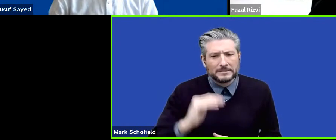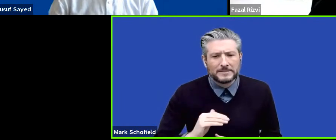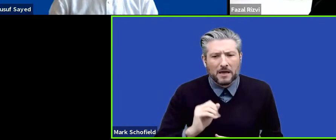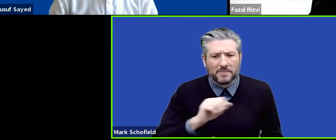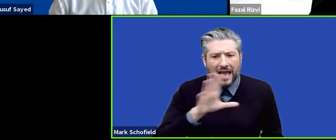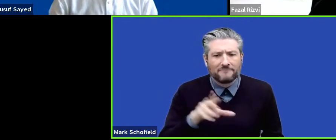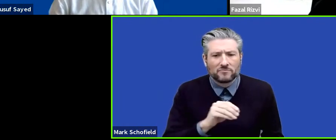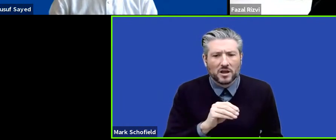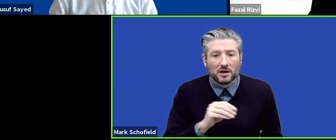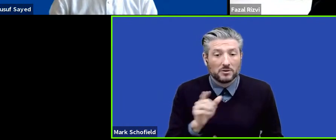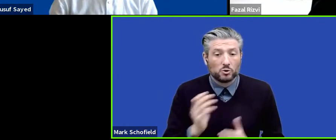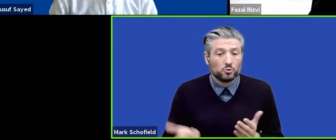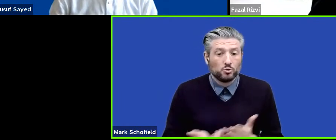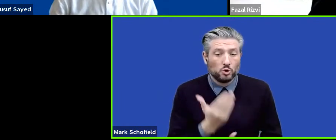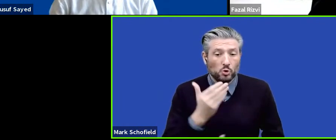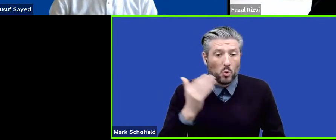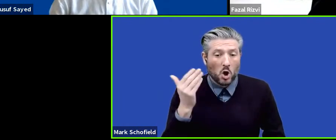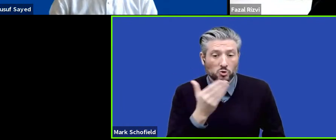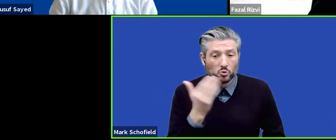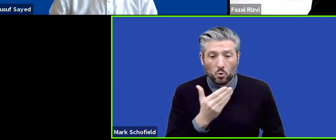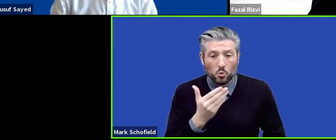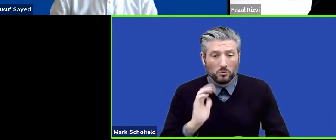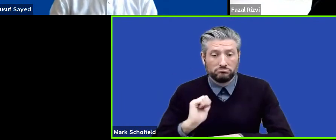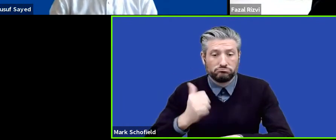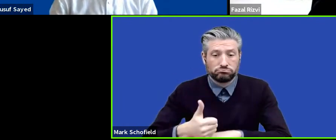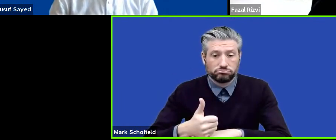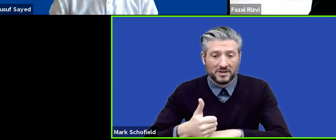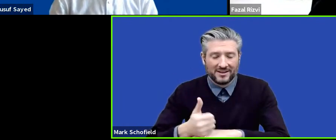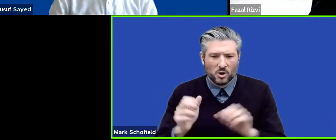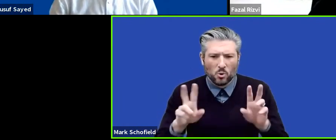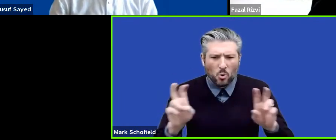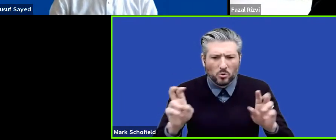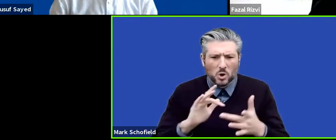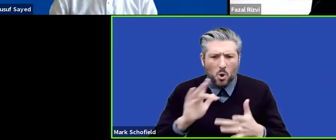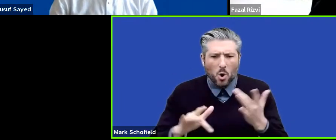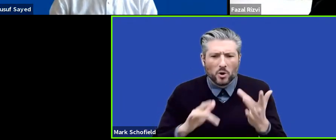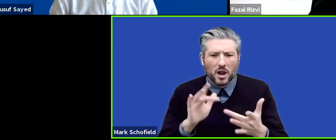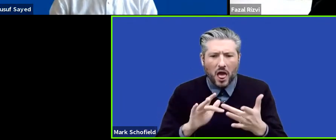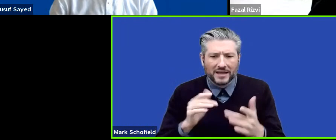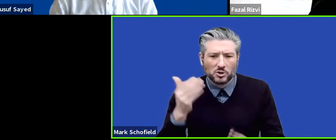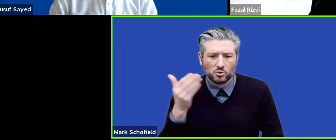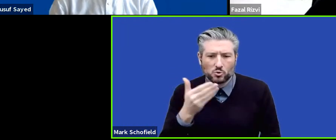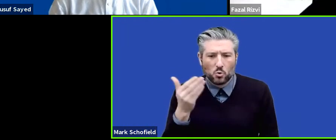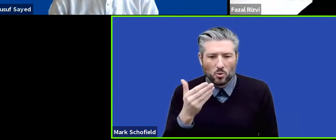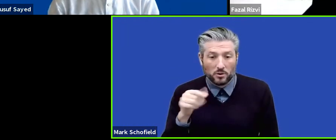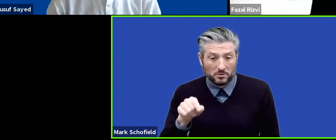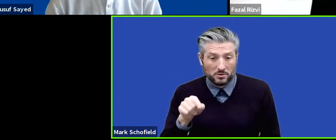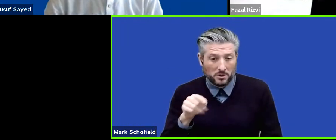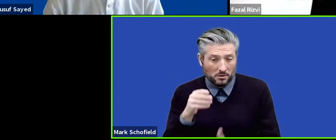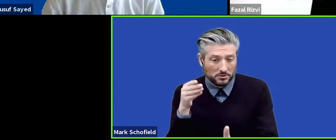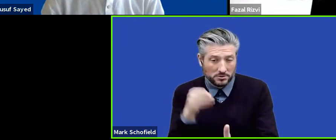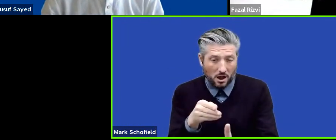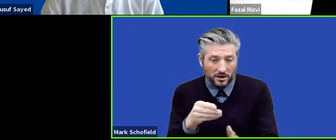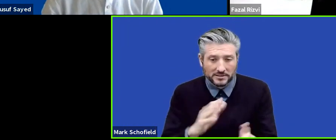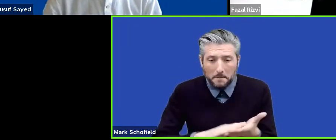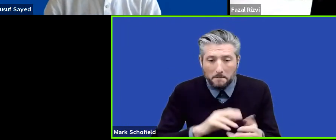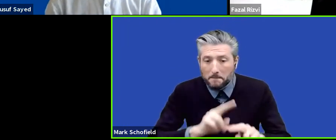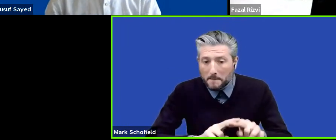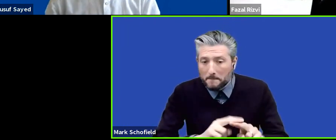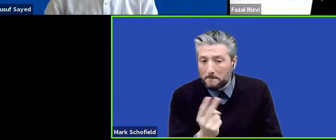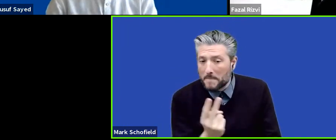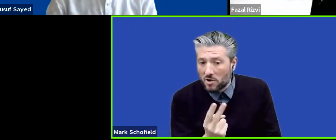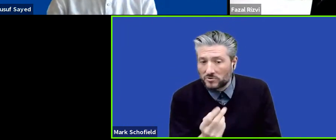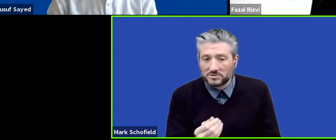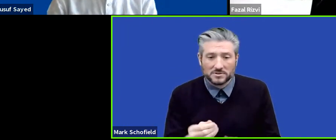opened up a new school called Curo Online, targeting parents and families who are keen to do that.